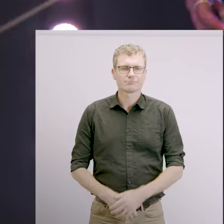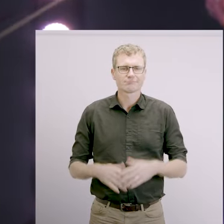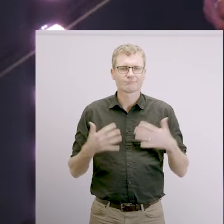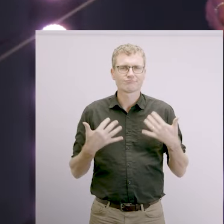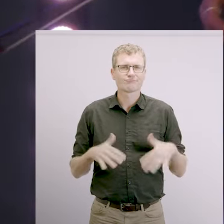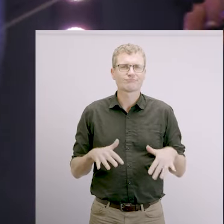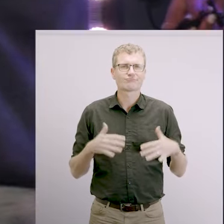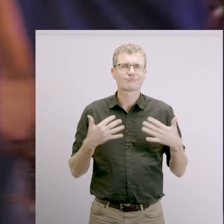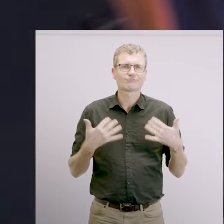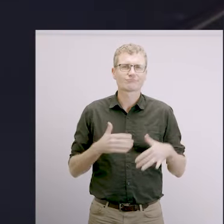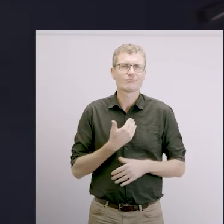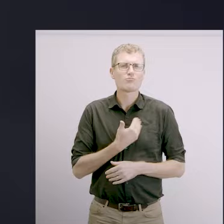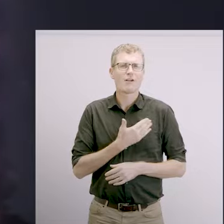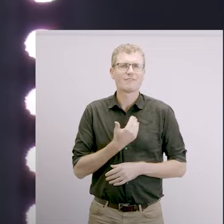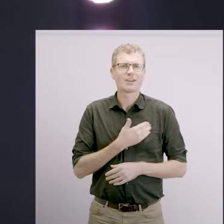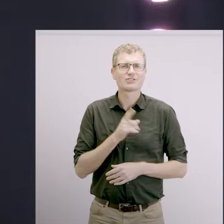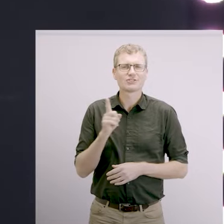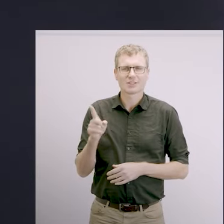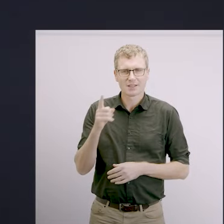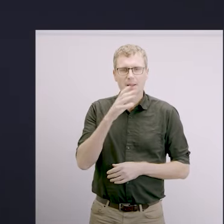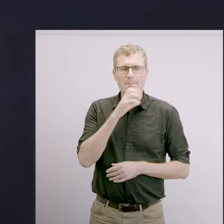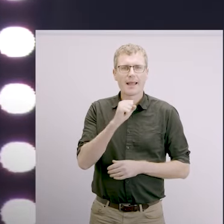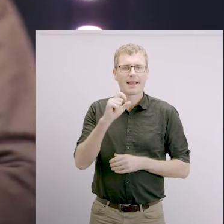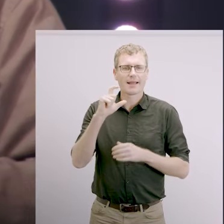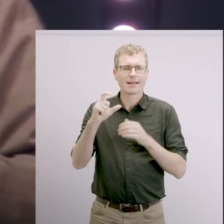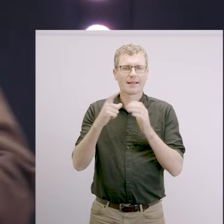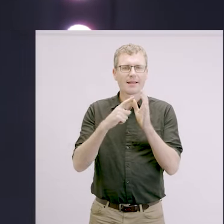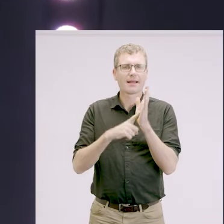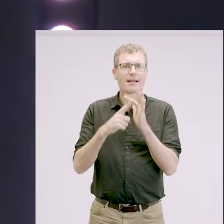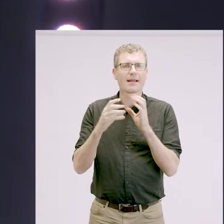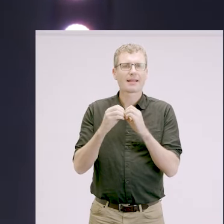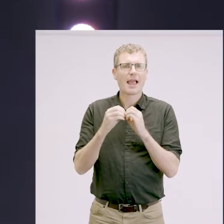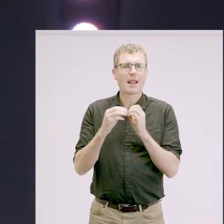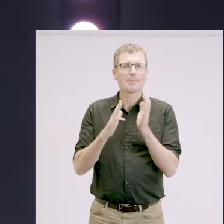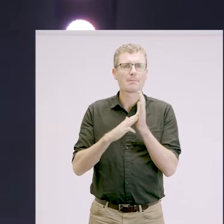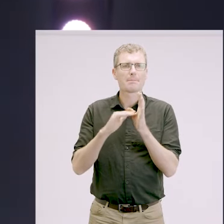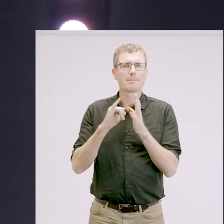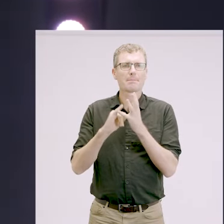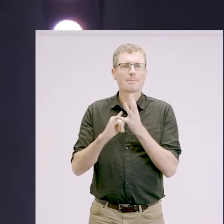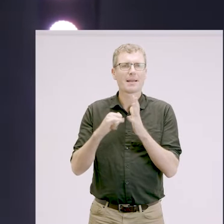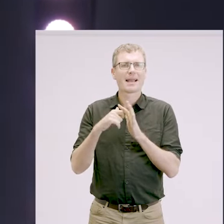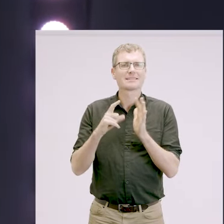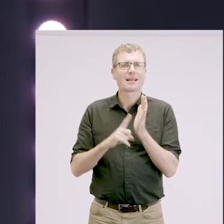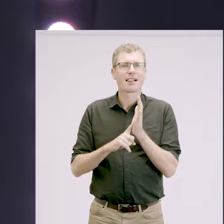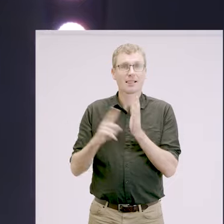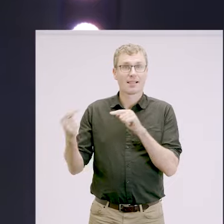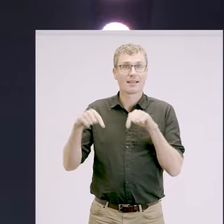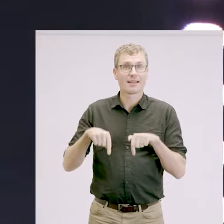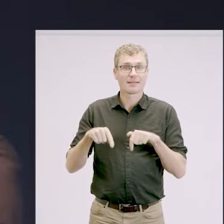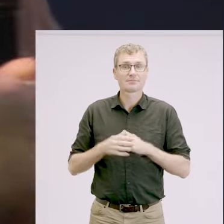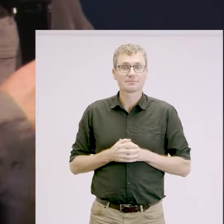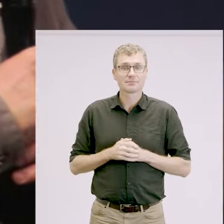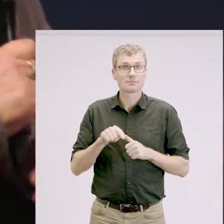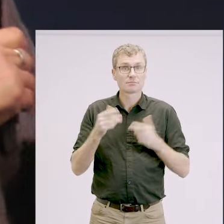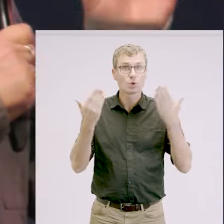It is such a privilege to have Caleb Maskill here. Caleb, you're going to hear his story tonight. If you want to come and hear one